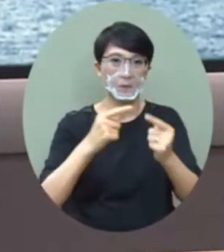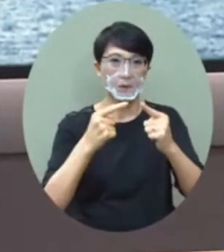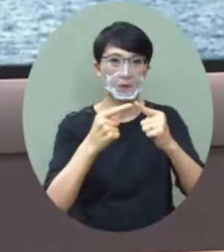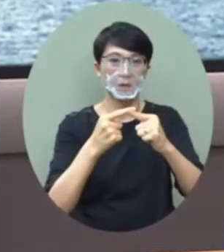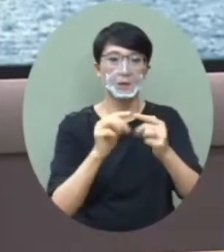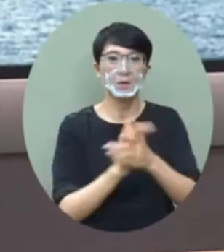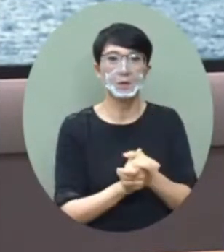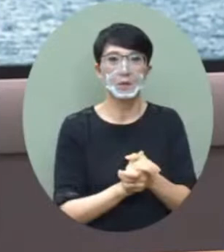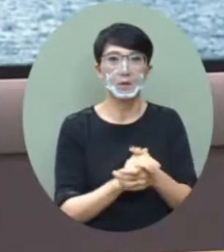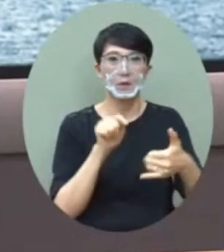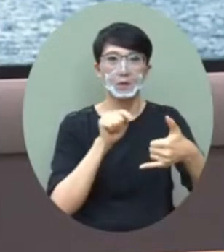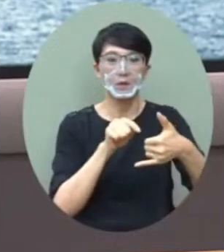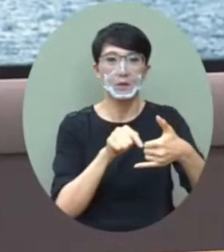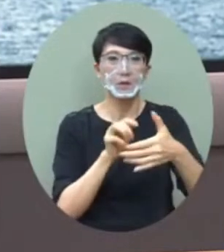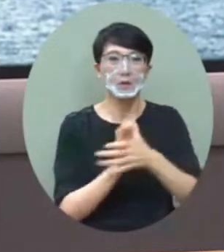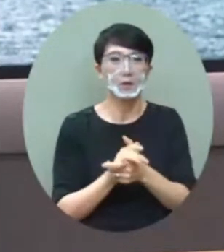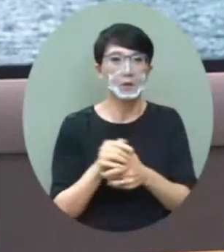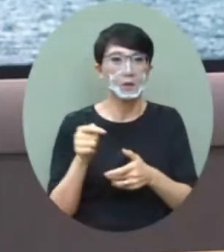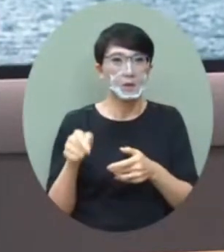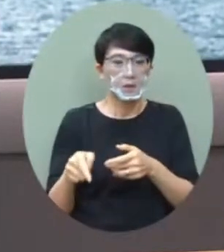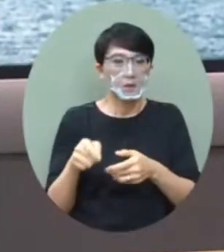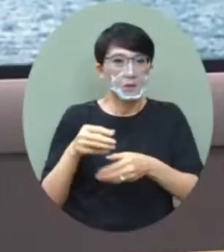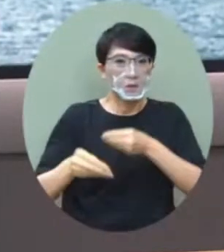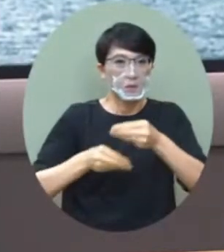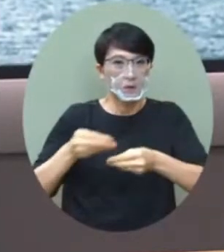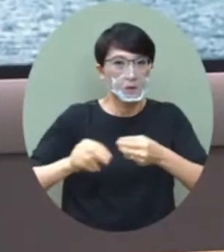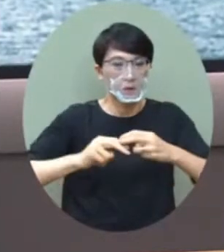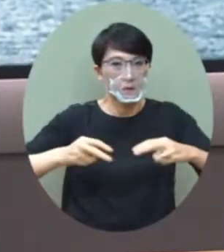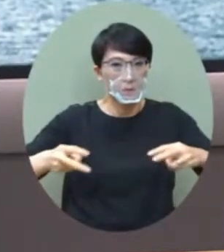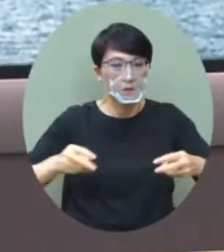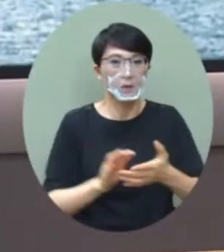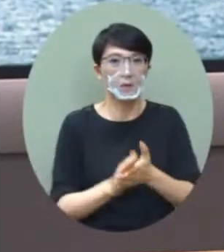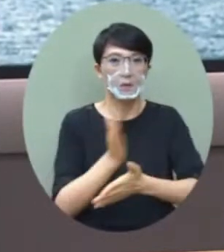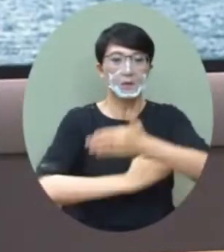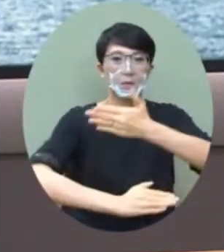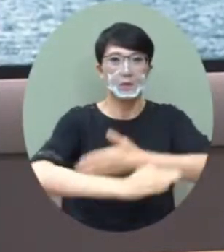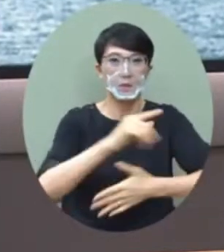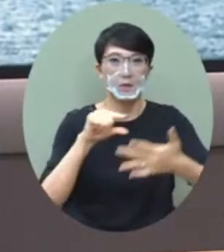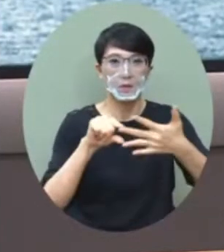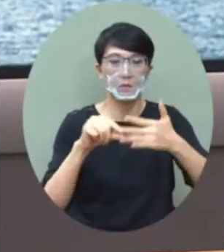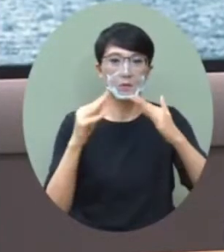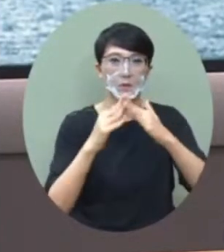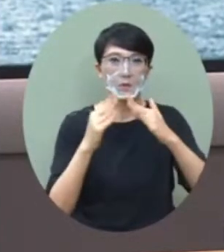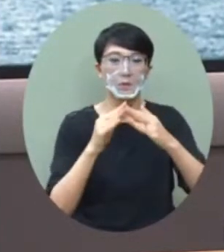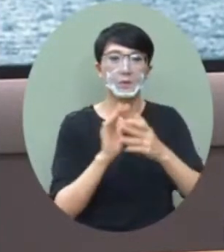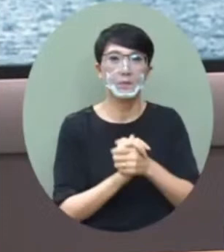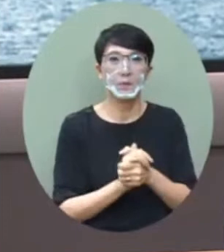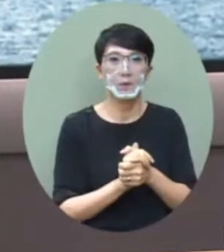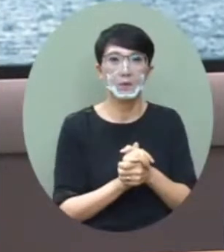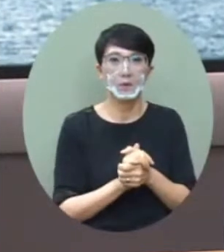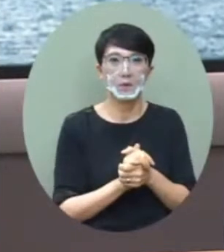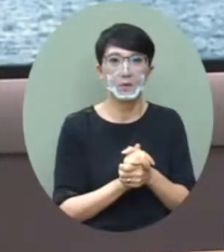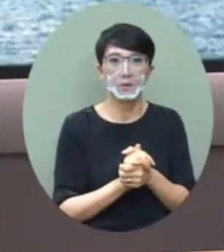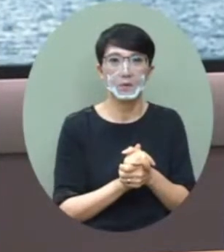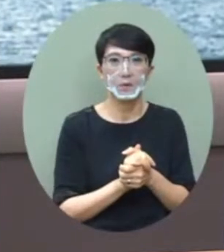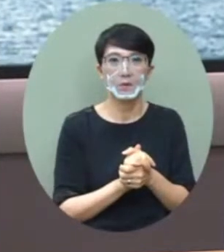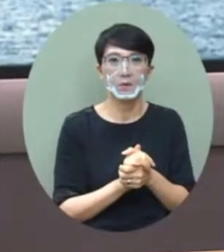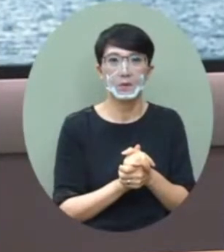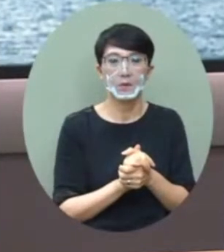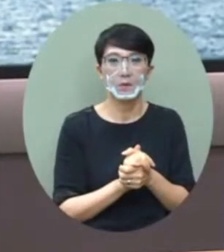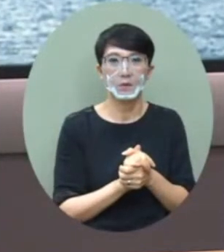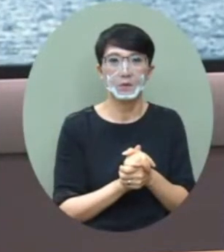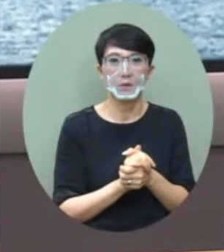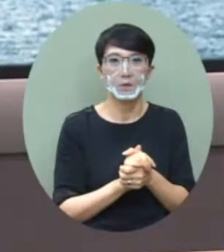intubated. A 57-year-old had a chromosome